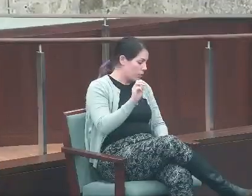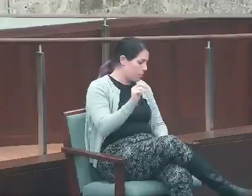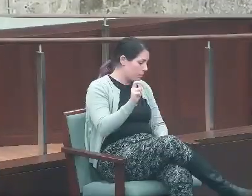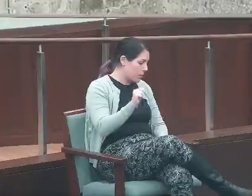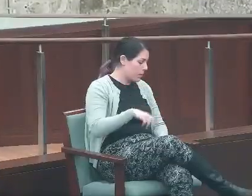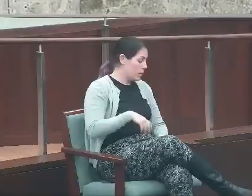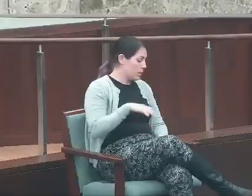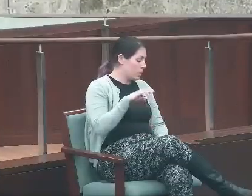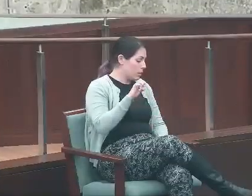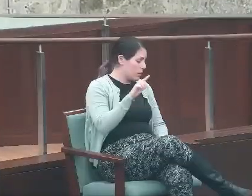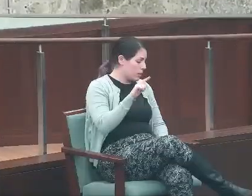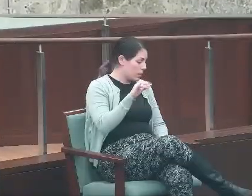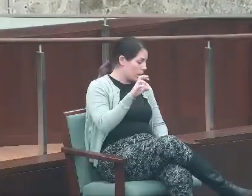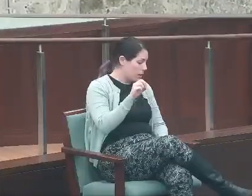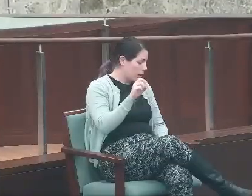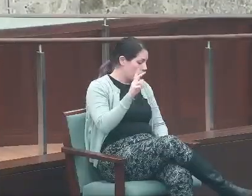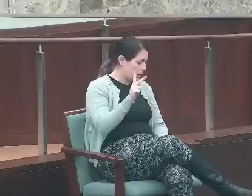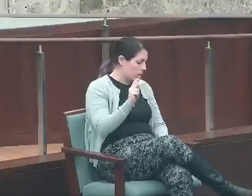Kagan,